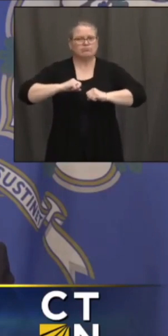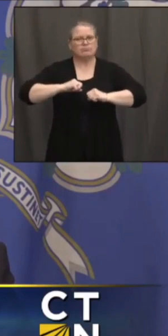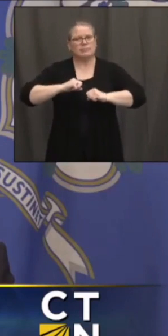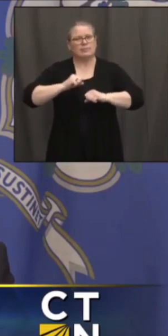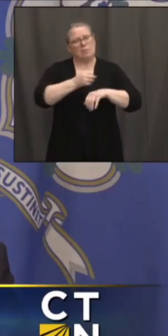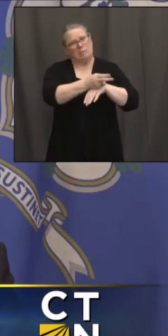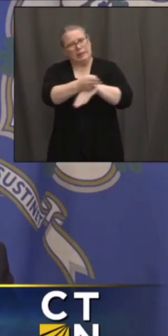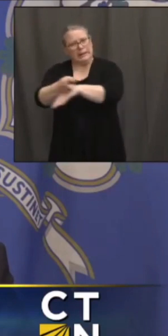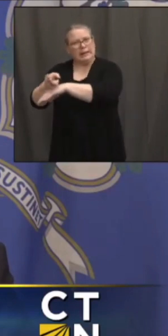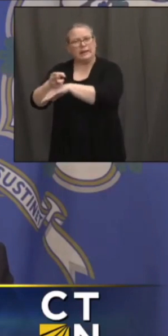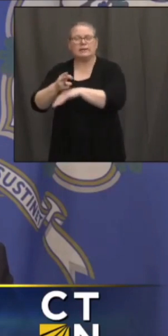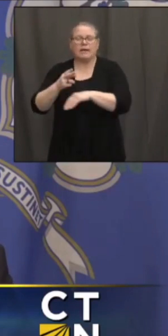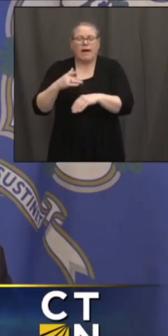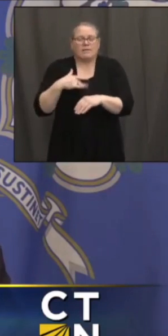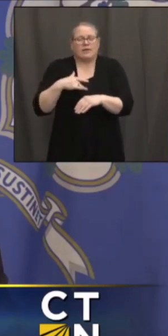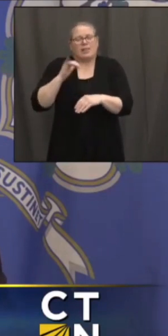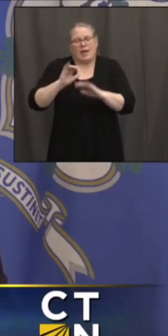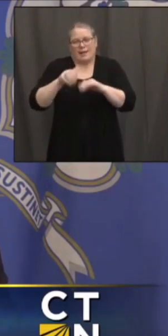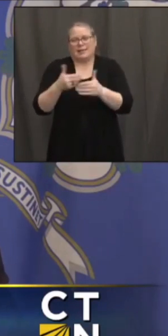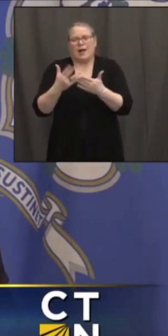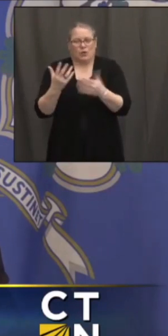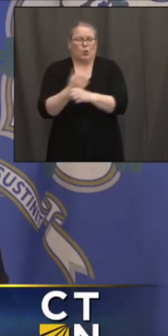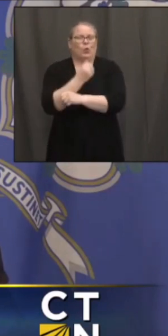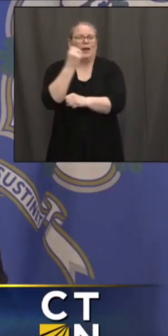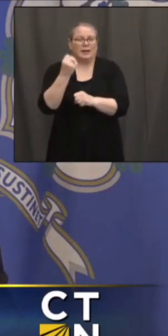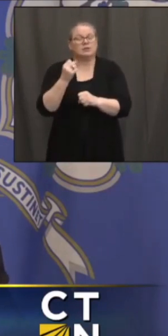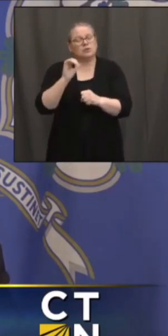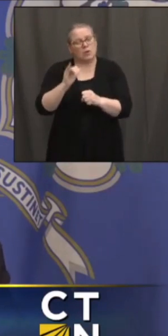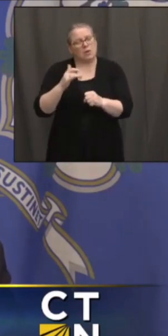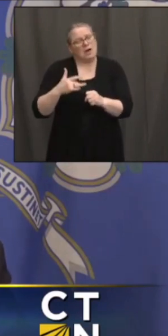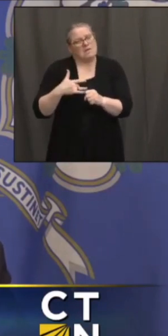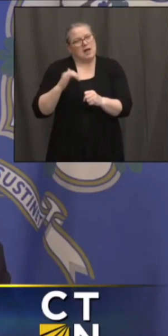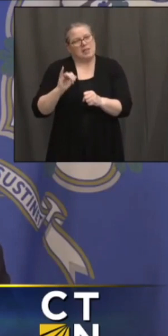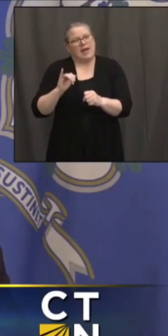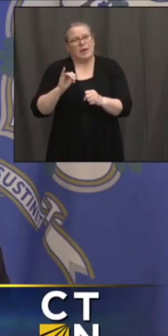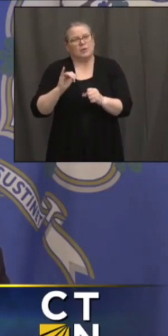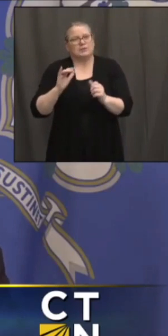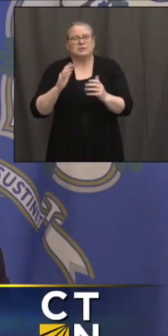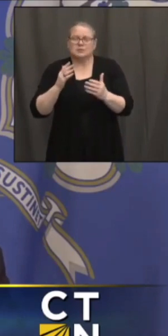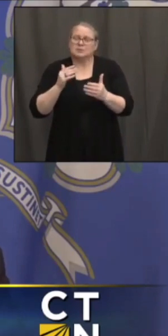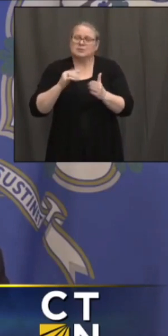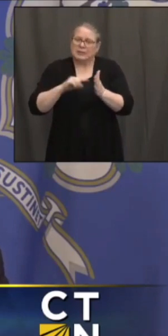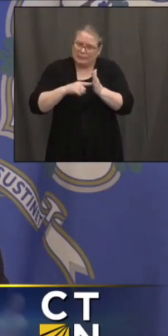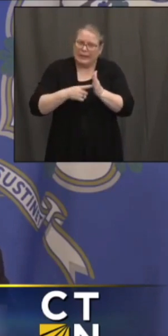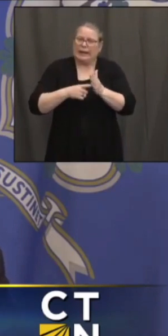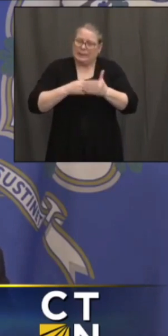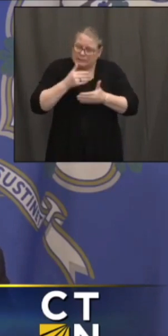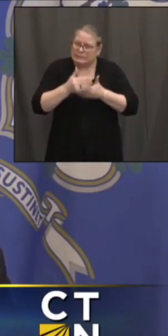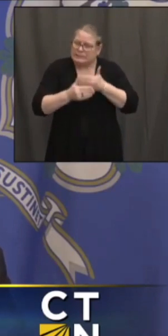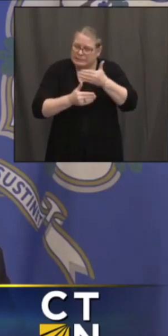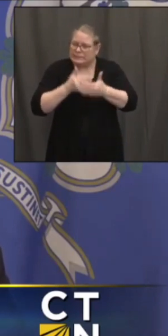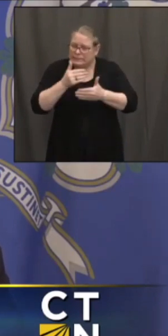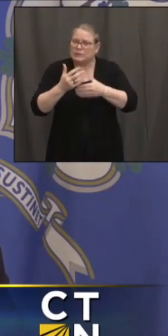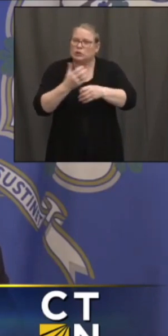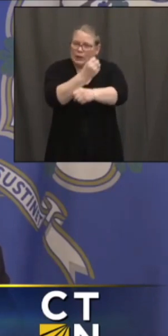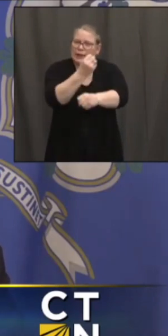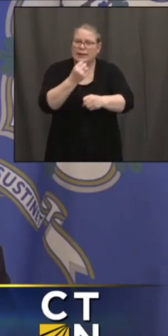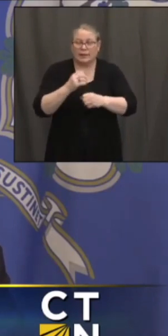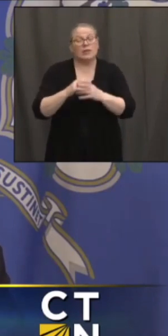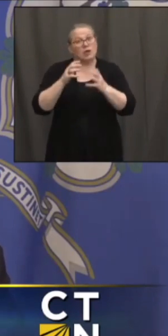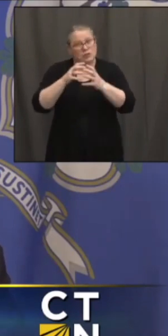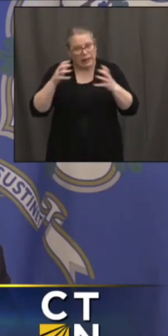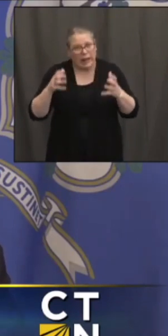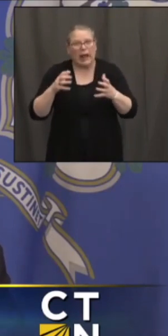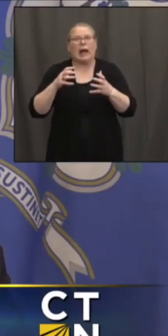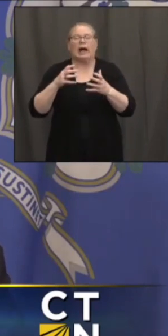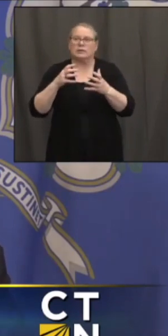you win games. So that was a small step towards winning a big game. There's a lot of speed bumps along the way. This super contagious variant has